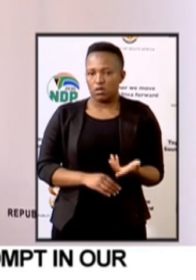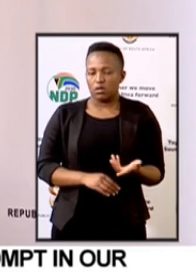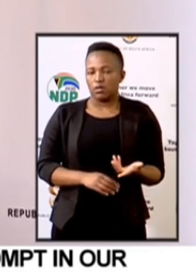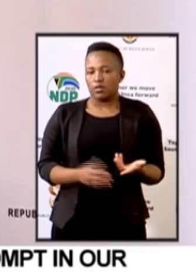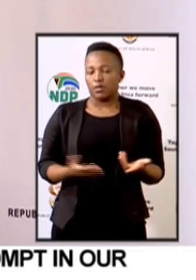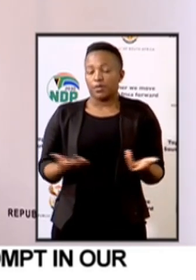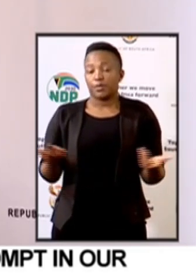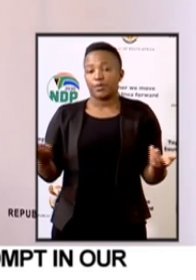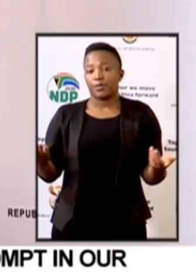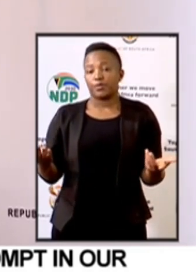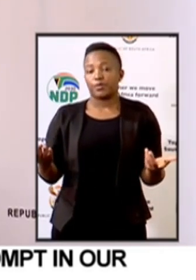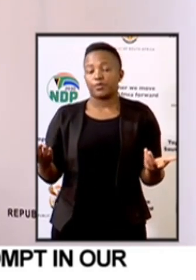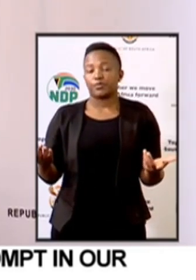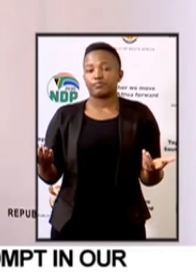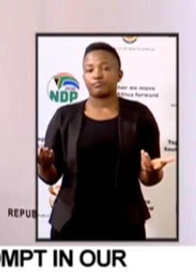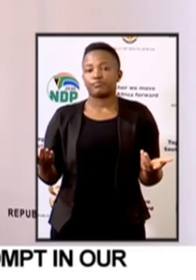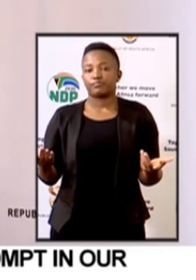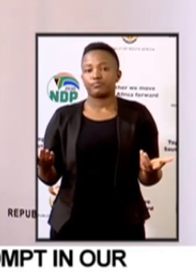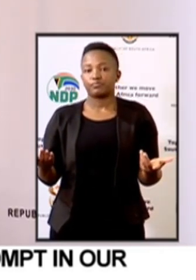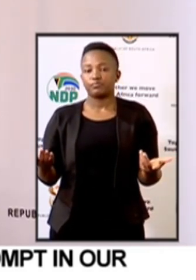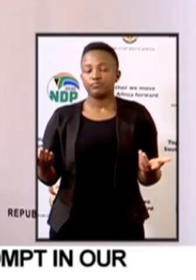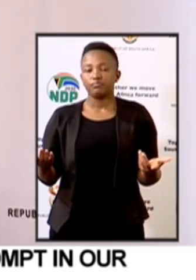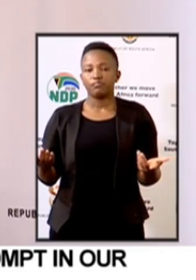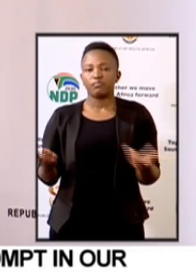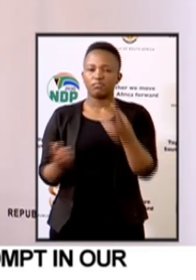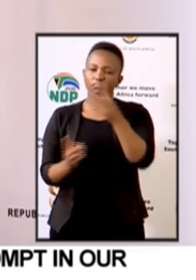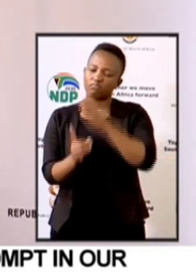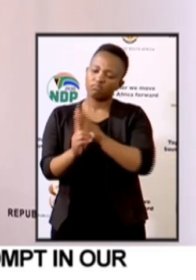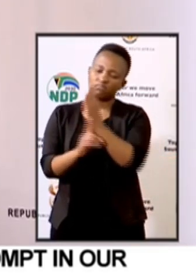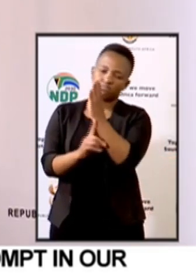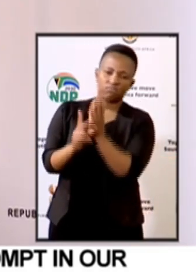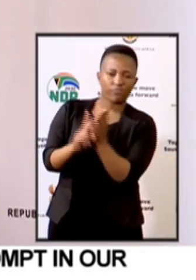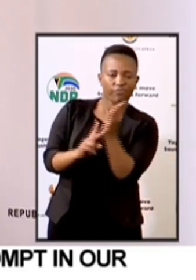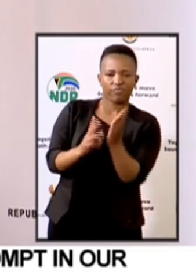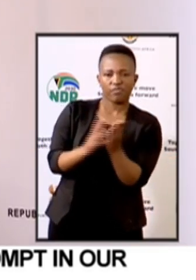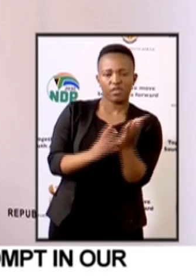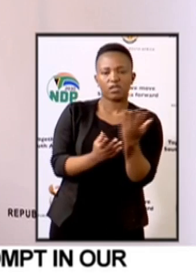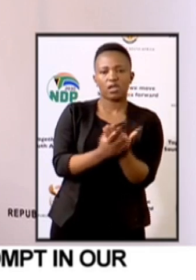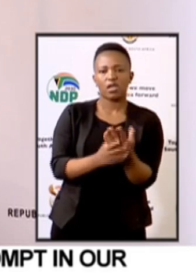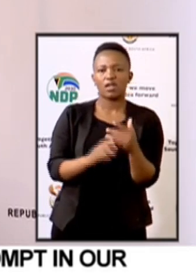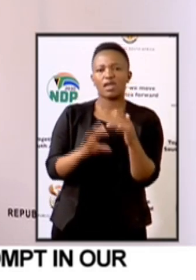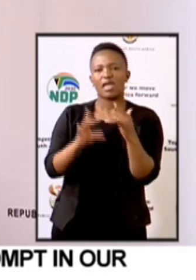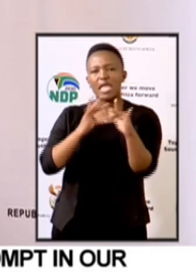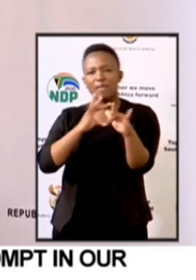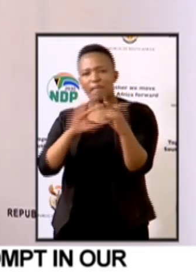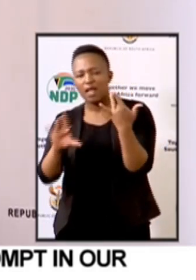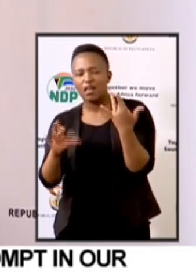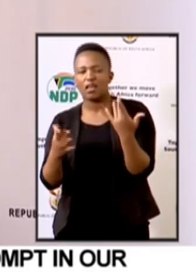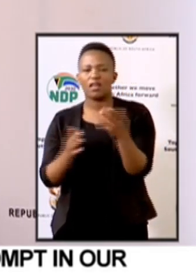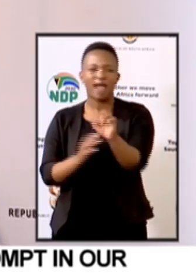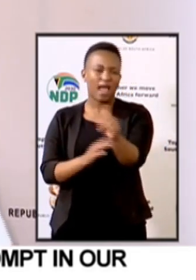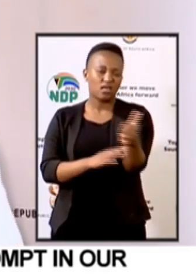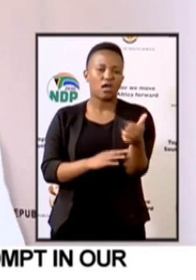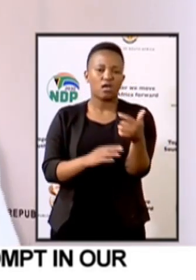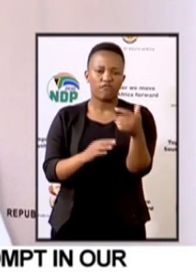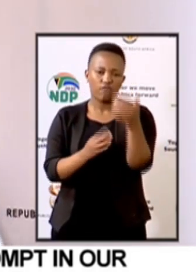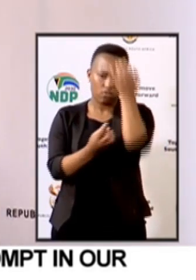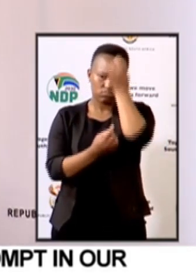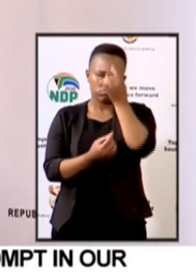any other ways like emails and so on. Where all of these